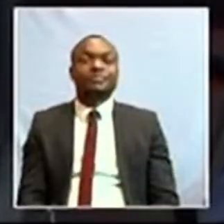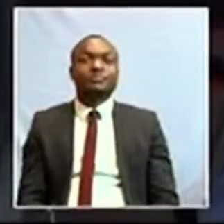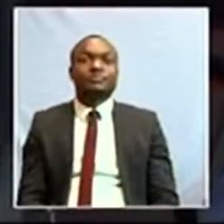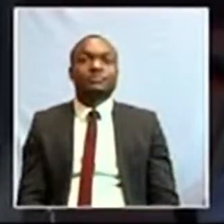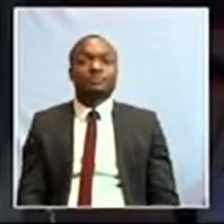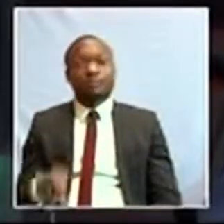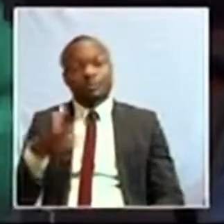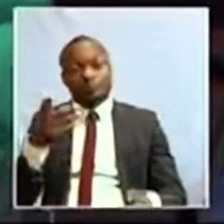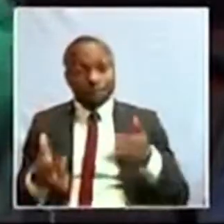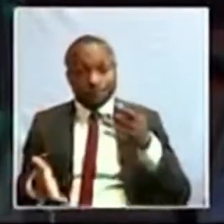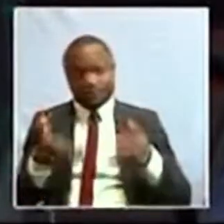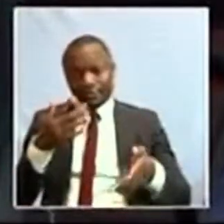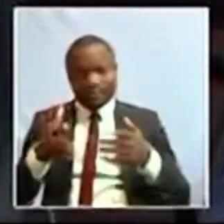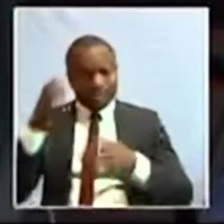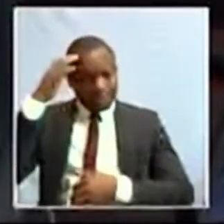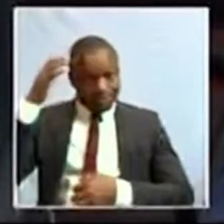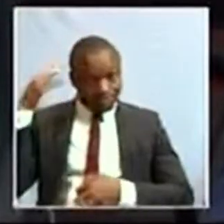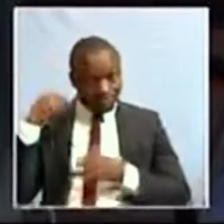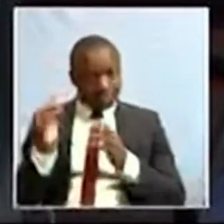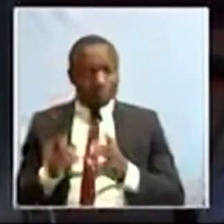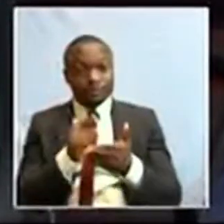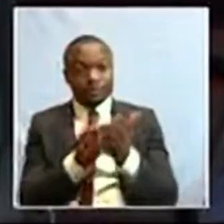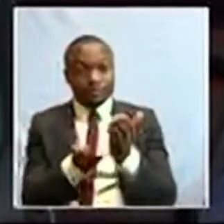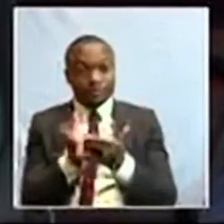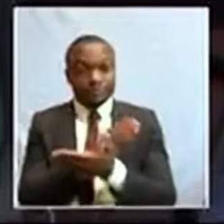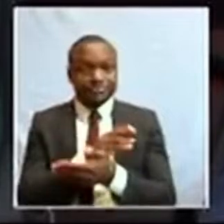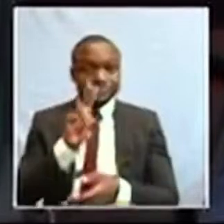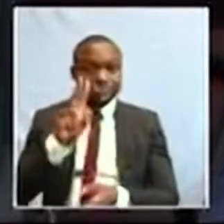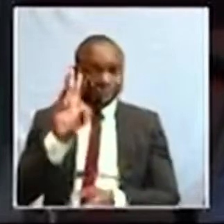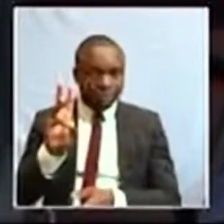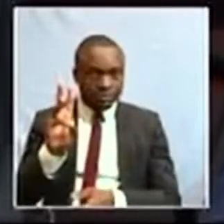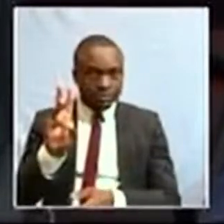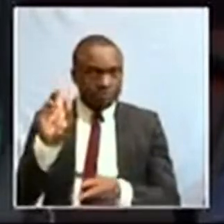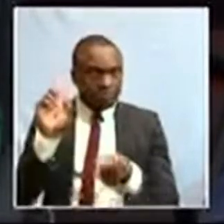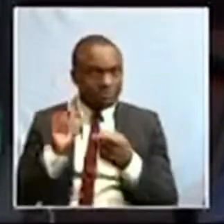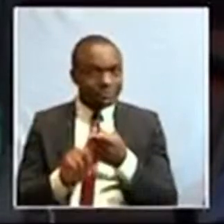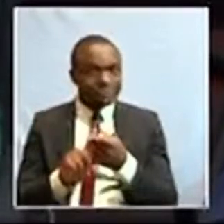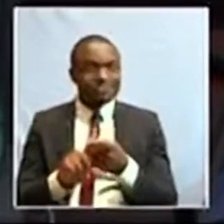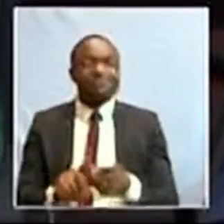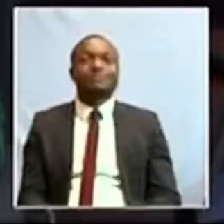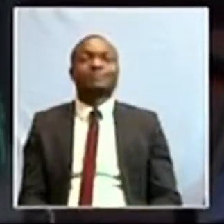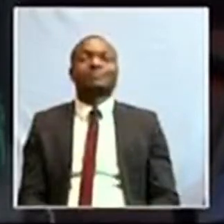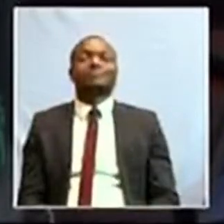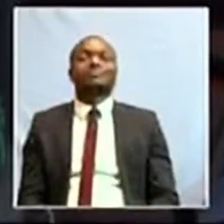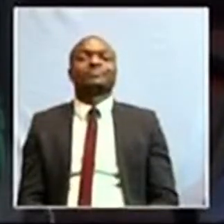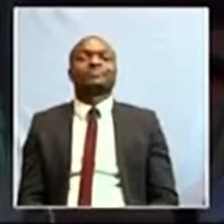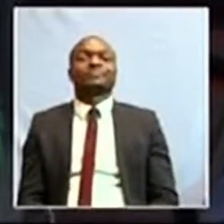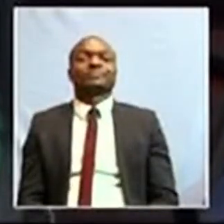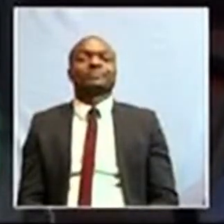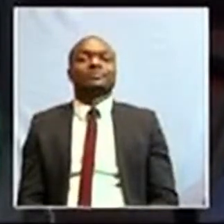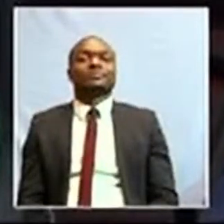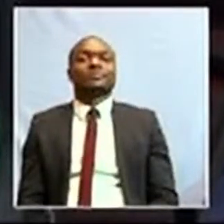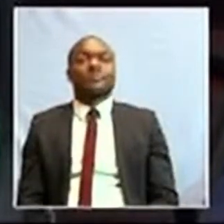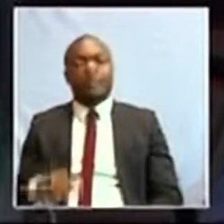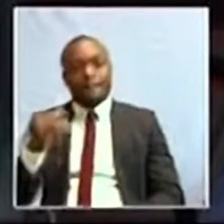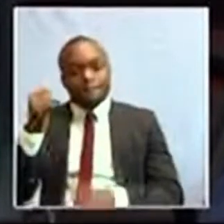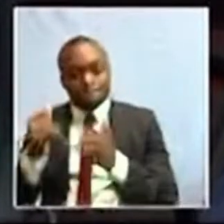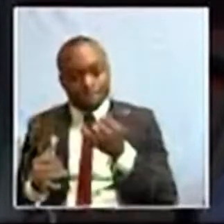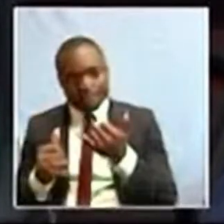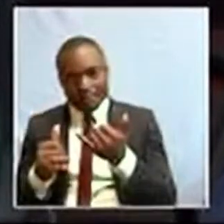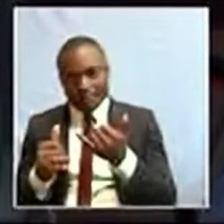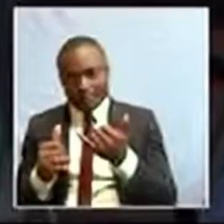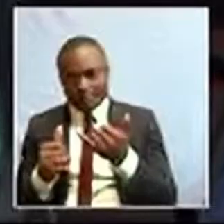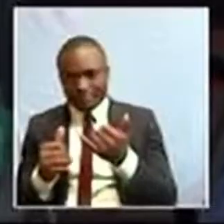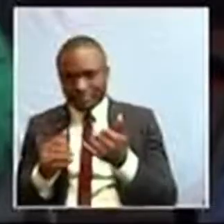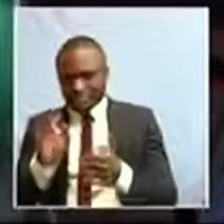its fire officers. This is on page 26, going on to, I think, the last bit,